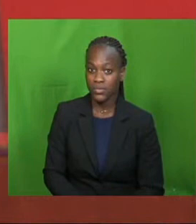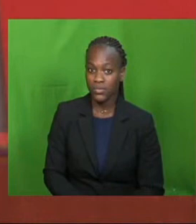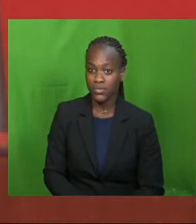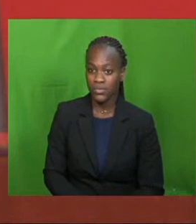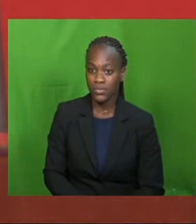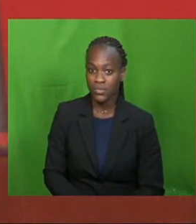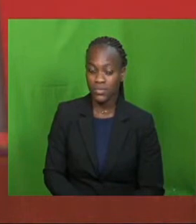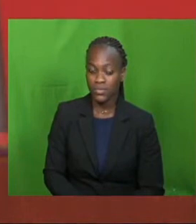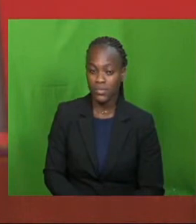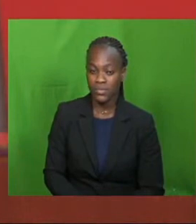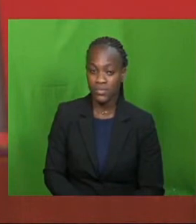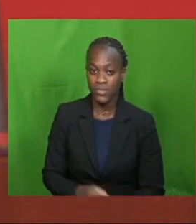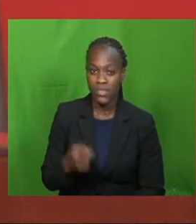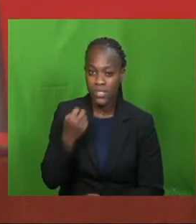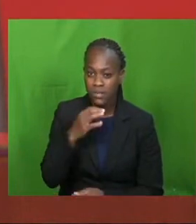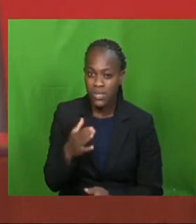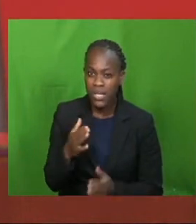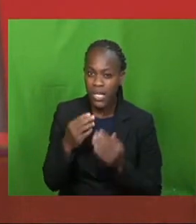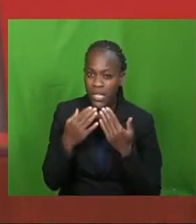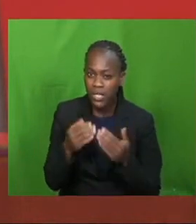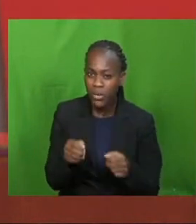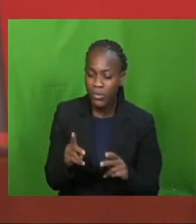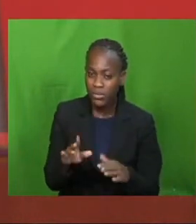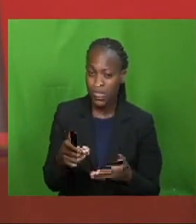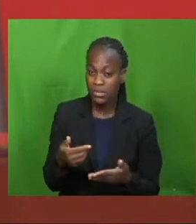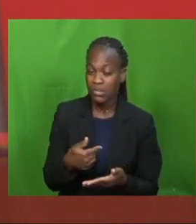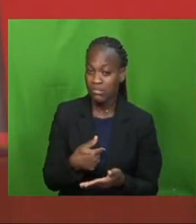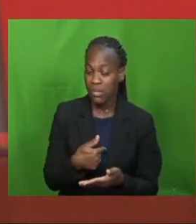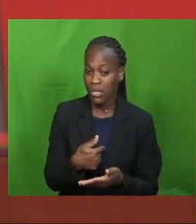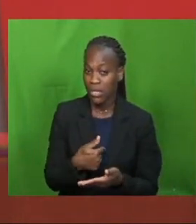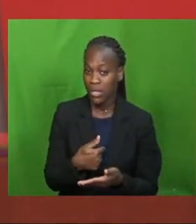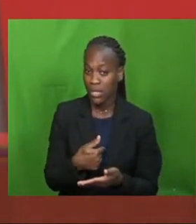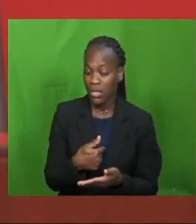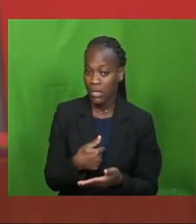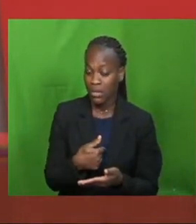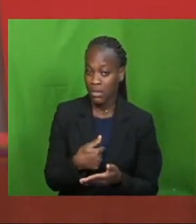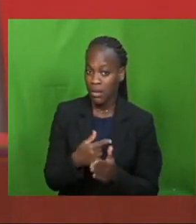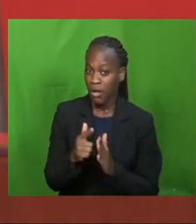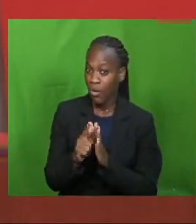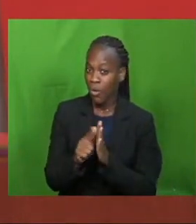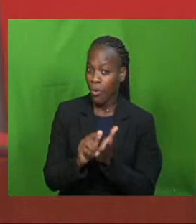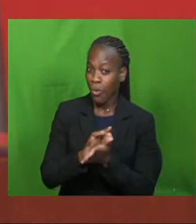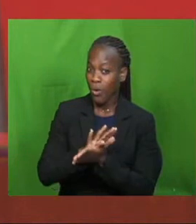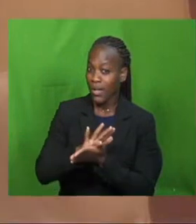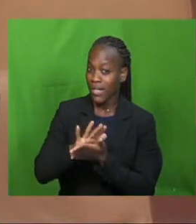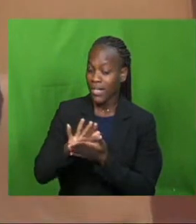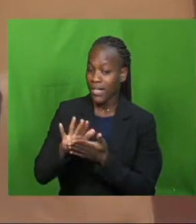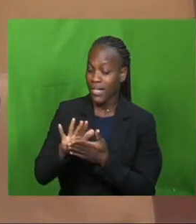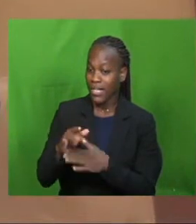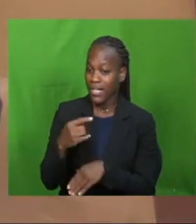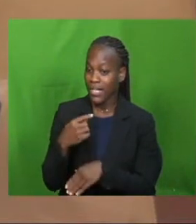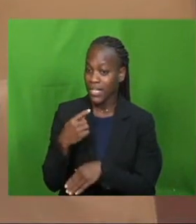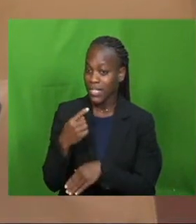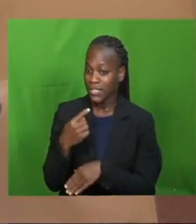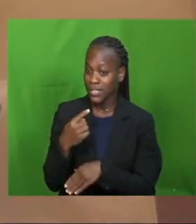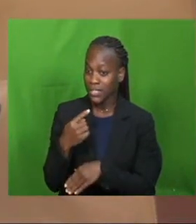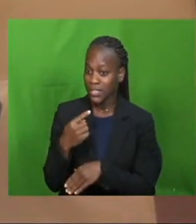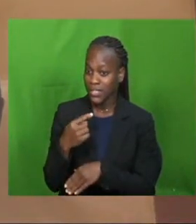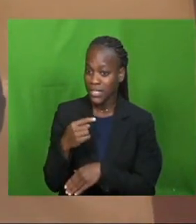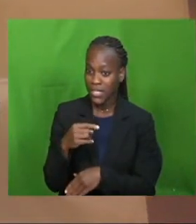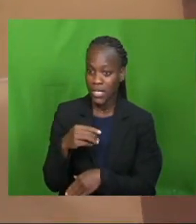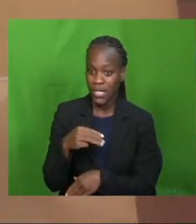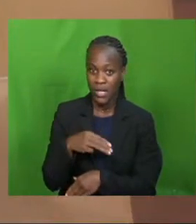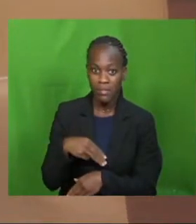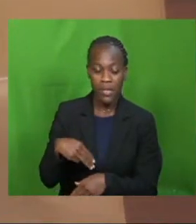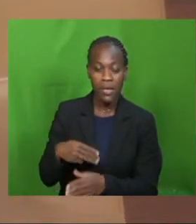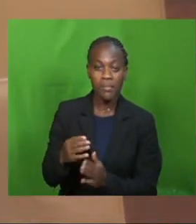Mr. Speaker, thank you for the opportunity. Mr. Speaker, our rules are very clear that a member must stand in his place and ask a question. I see the